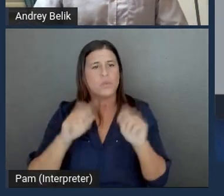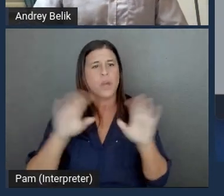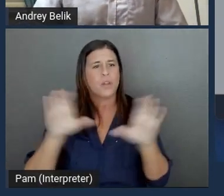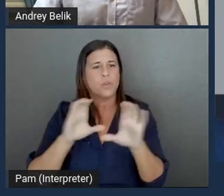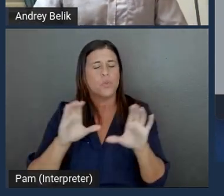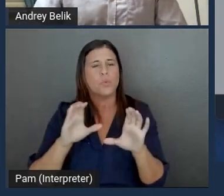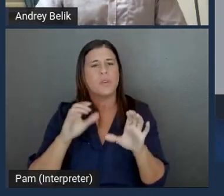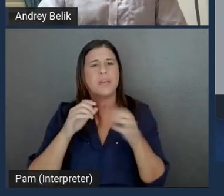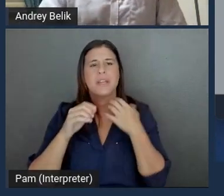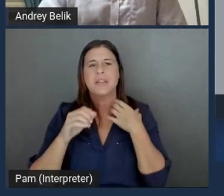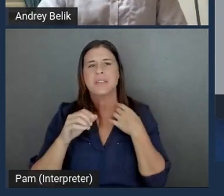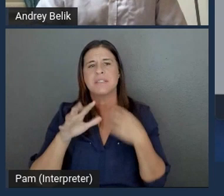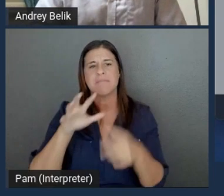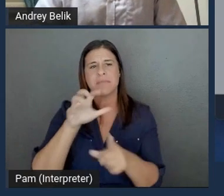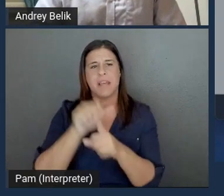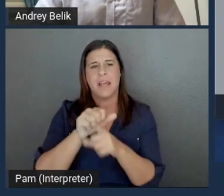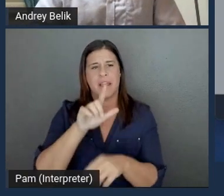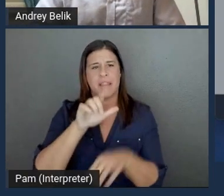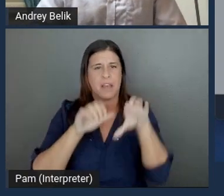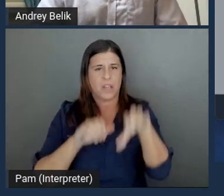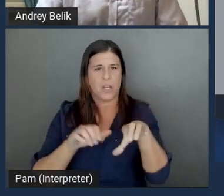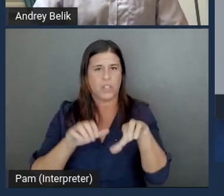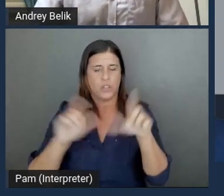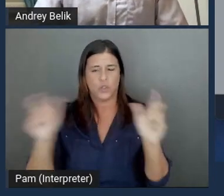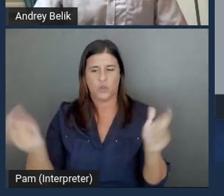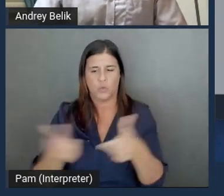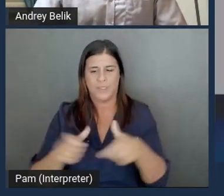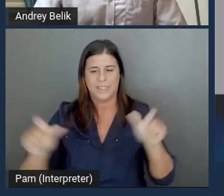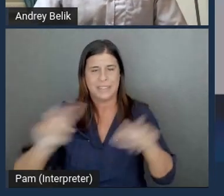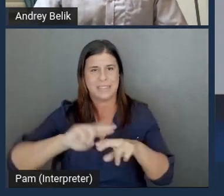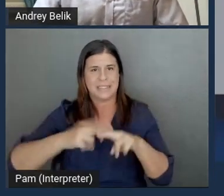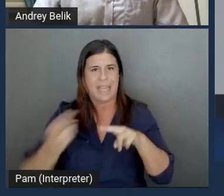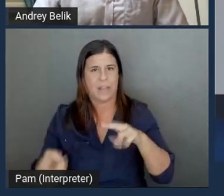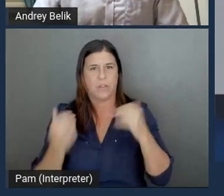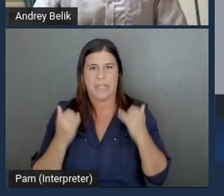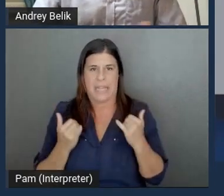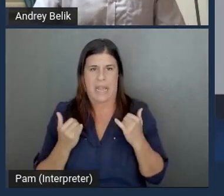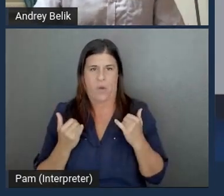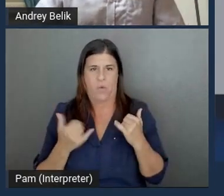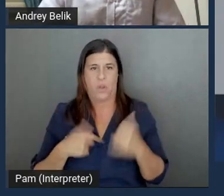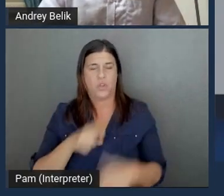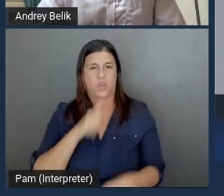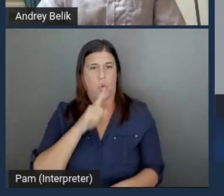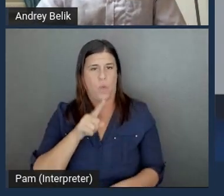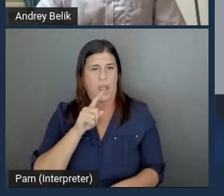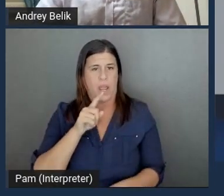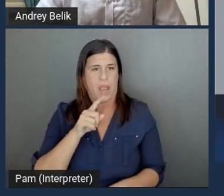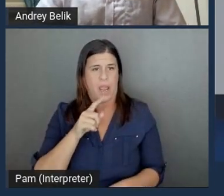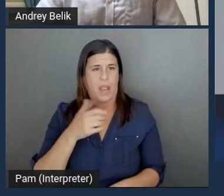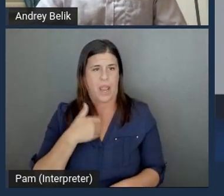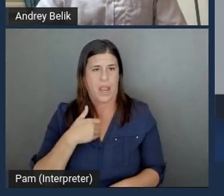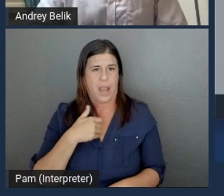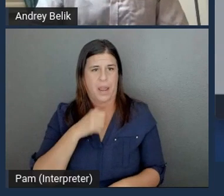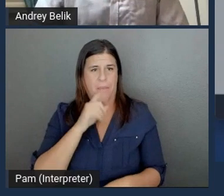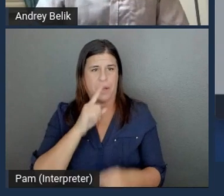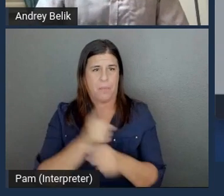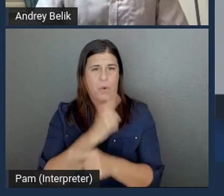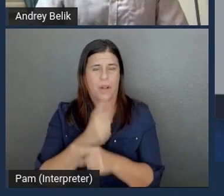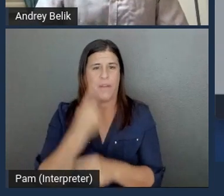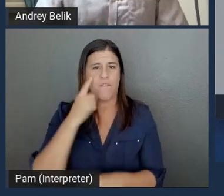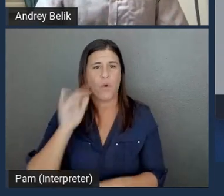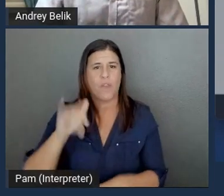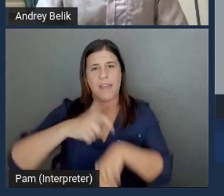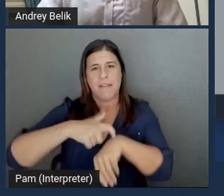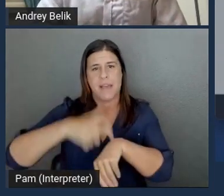is get that cluster to scale now. So I'm actually in Dublin, so I'm handy calculate my UTC